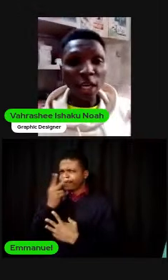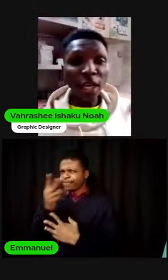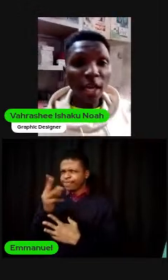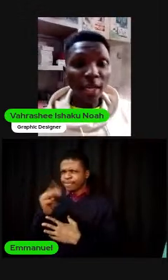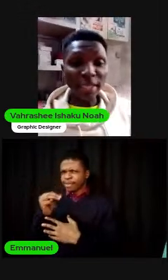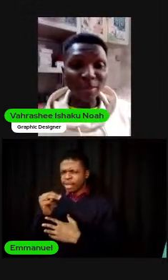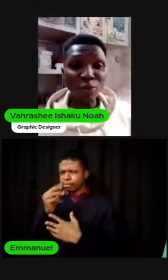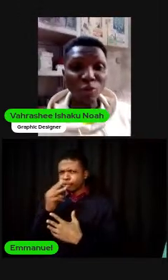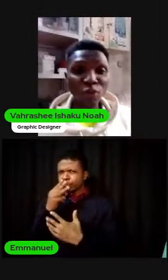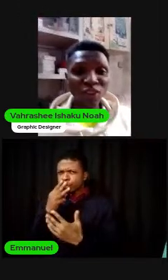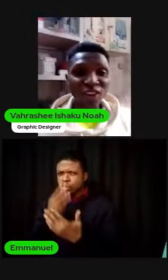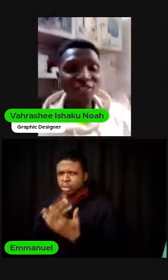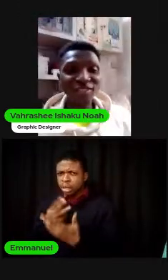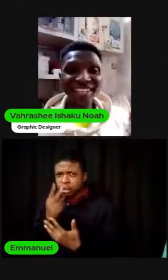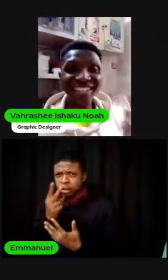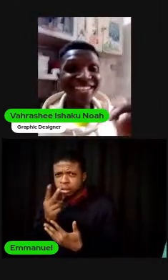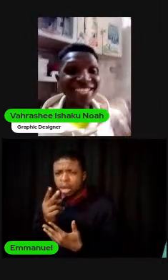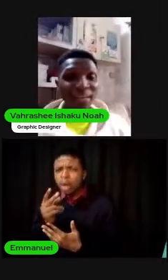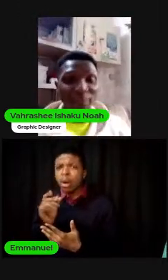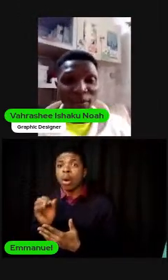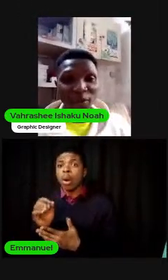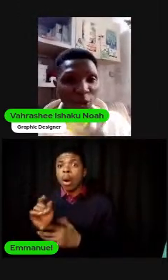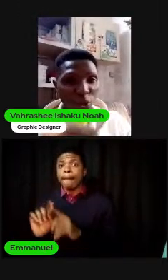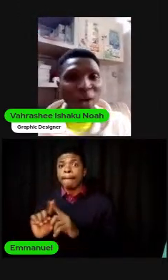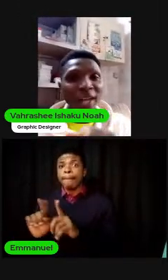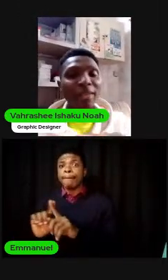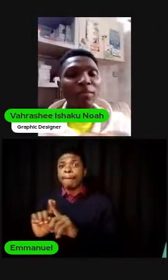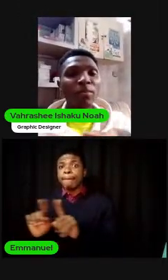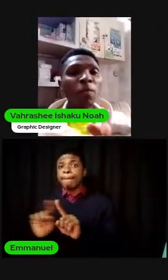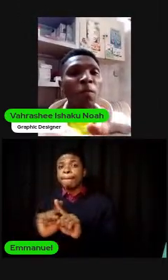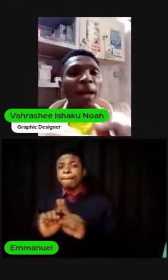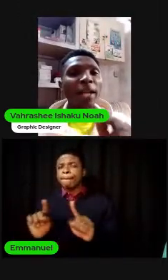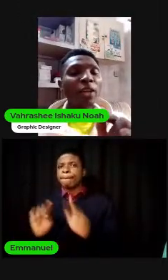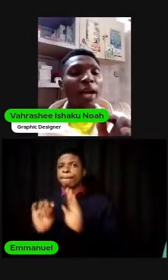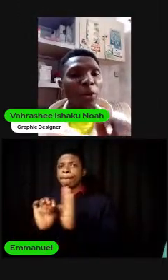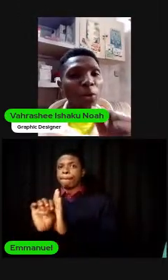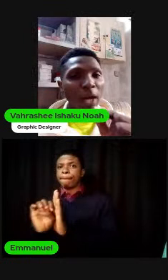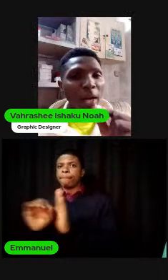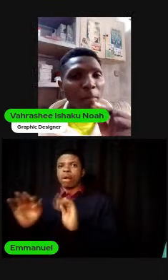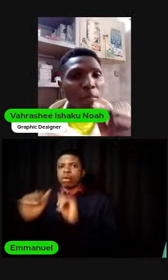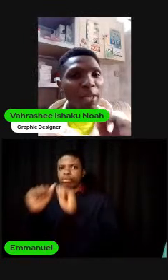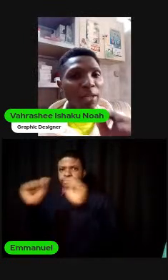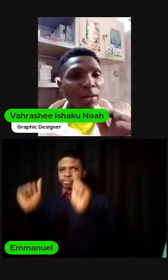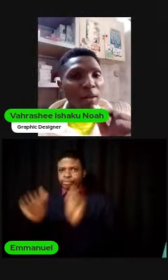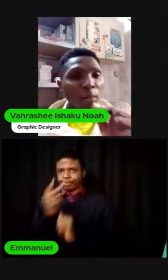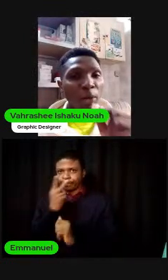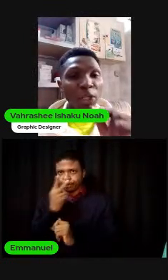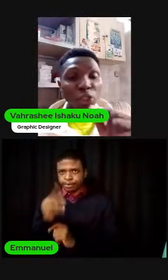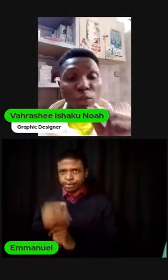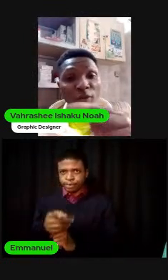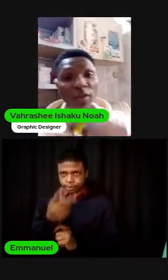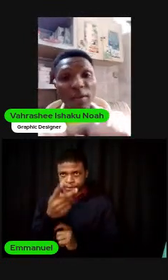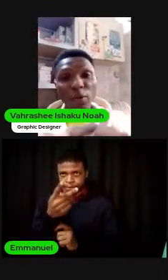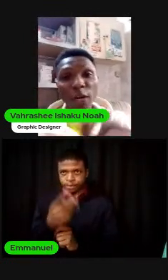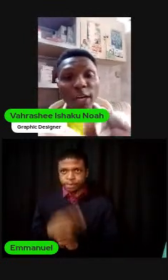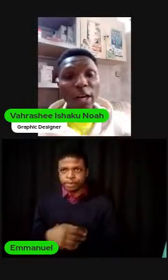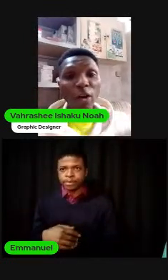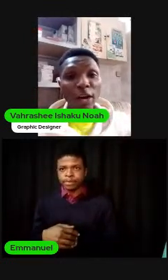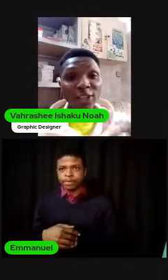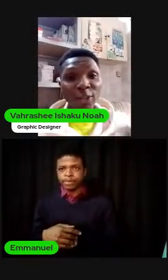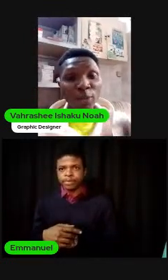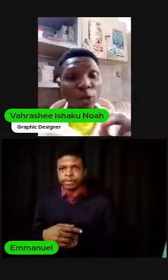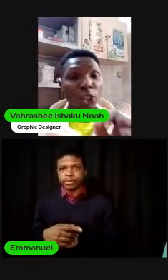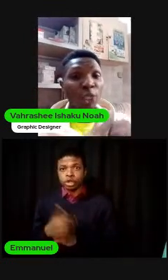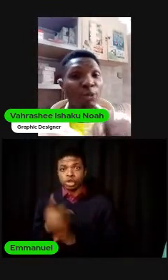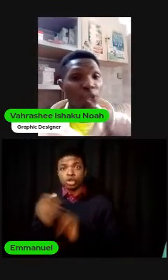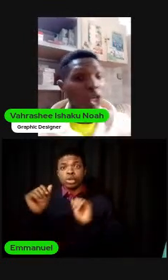different examples of a shape. Just look at them, and I know you can pinpoint some of them. You can